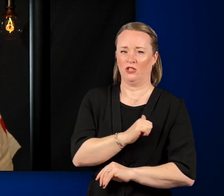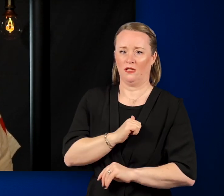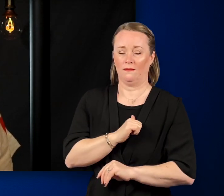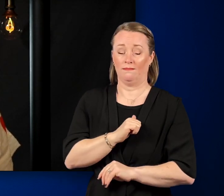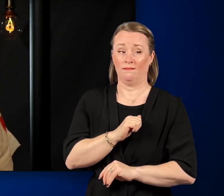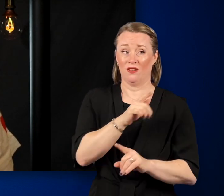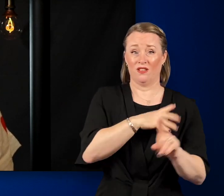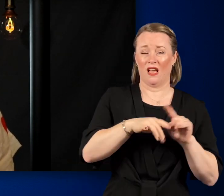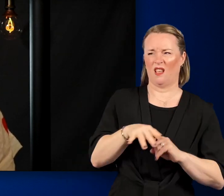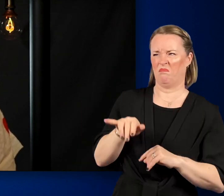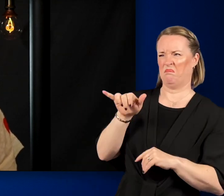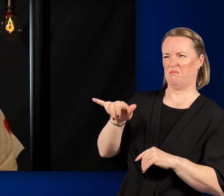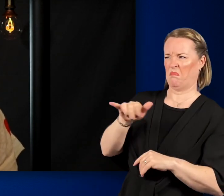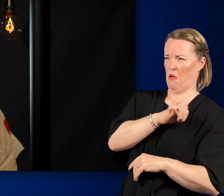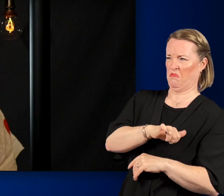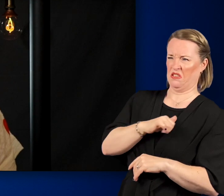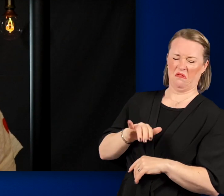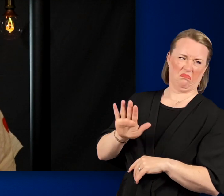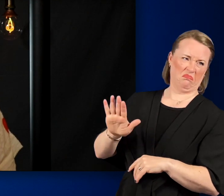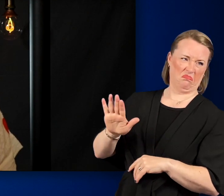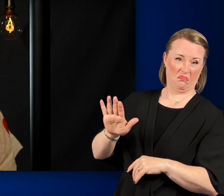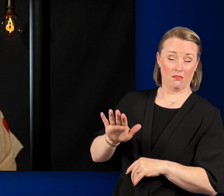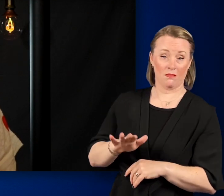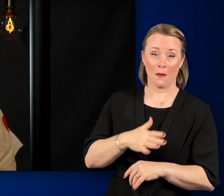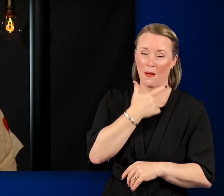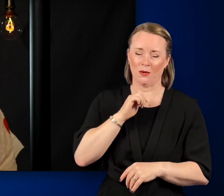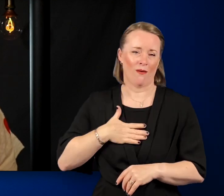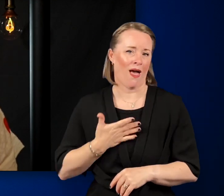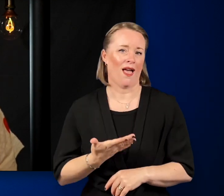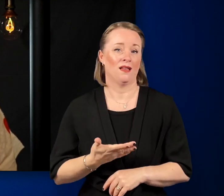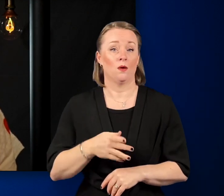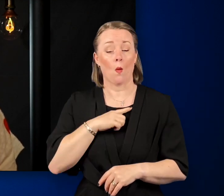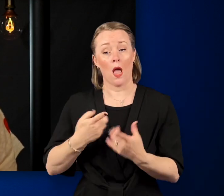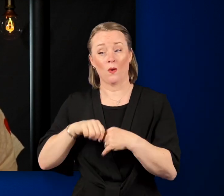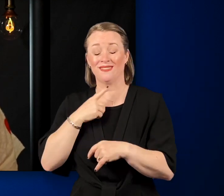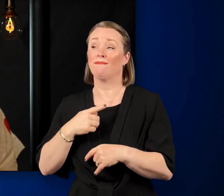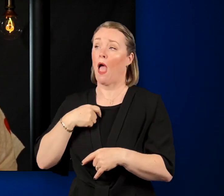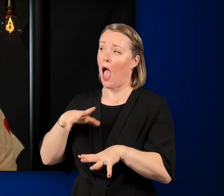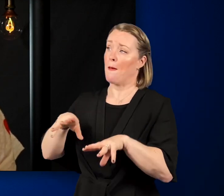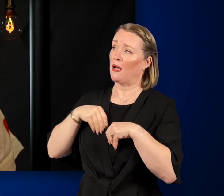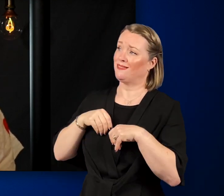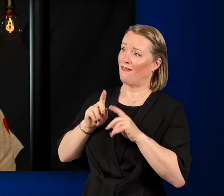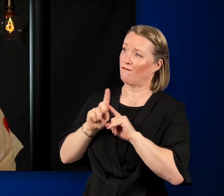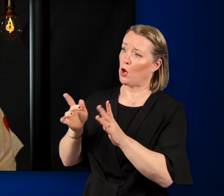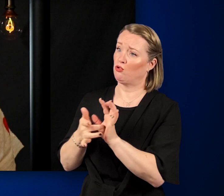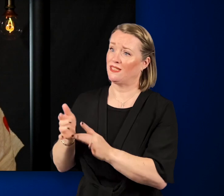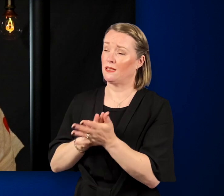of. We're not going to earn a lot of applause when we say that everyone deserves judgment and needs forgiveness from